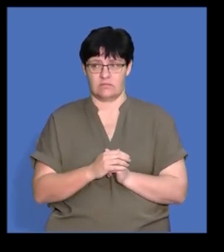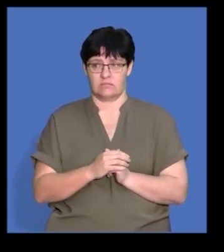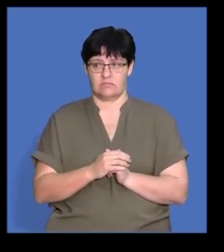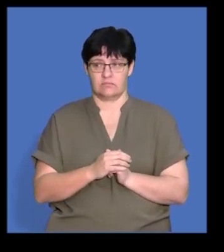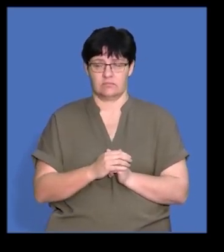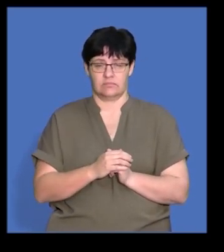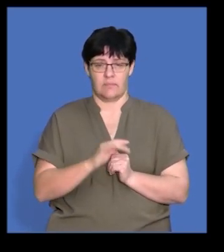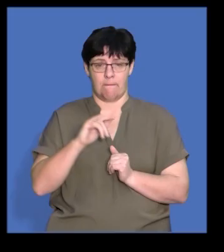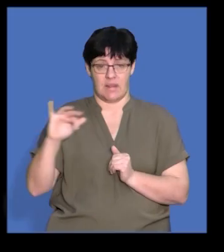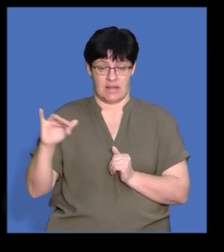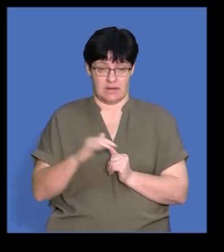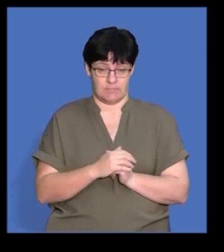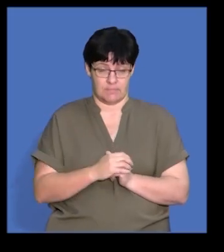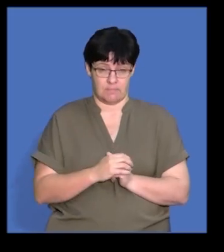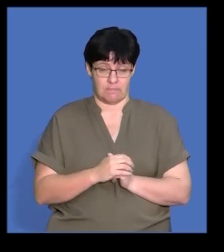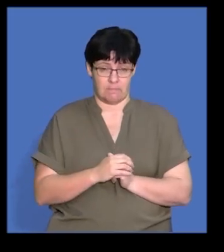1.5 million.